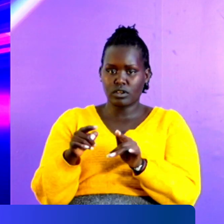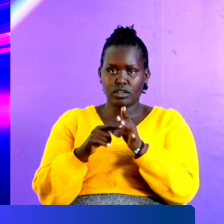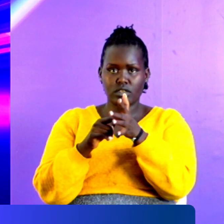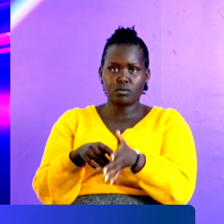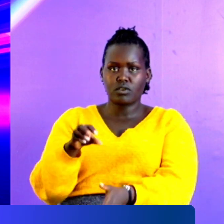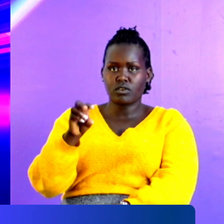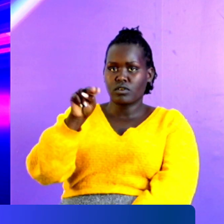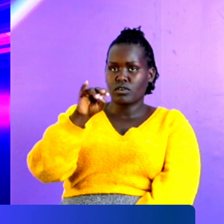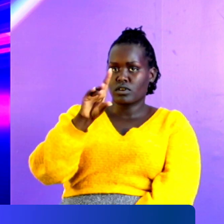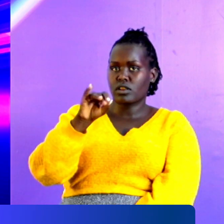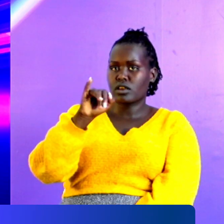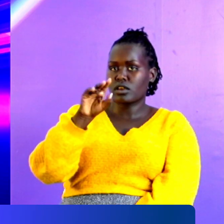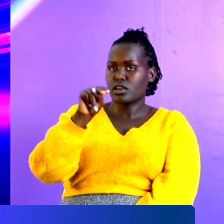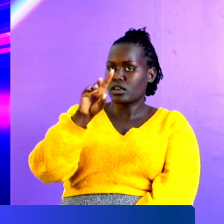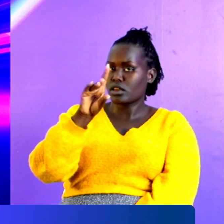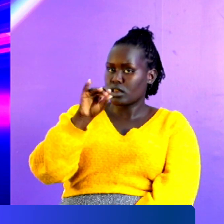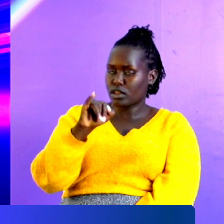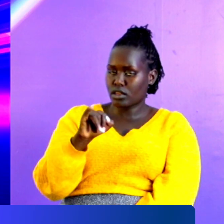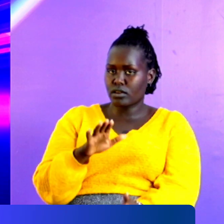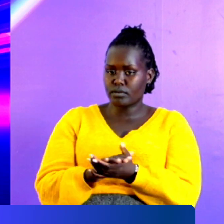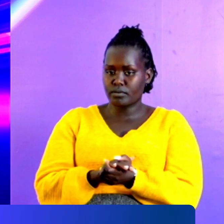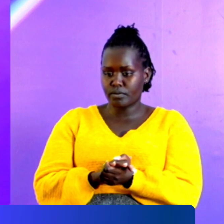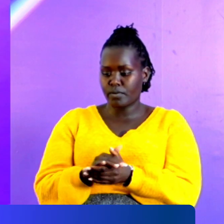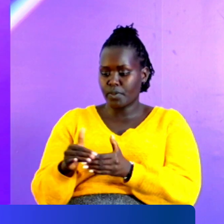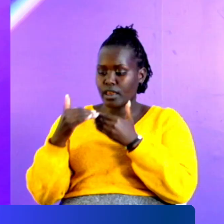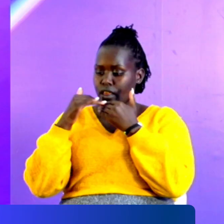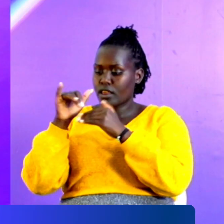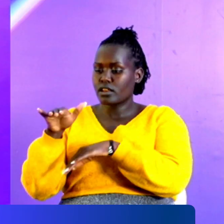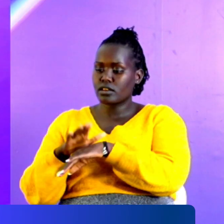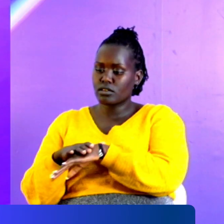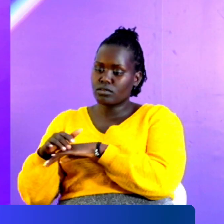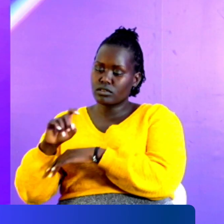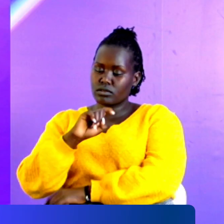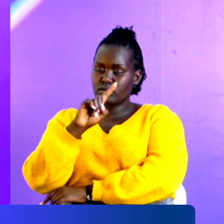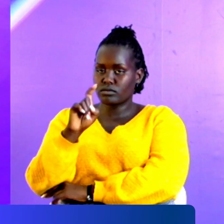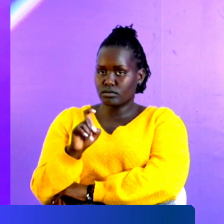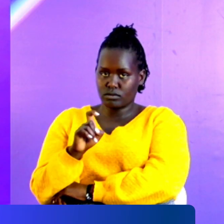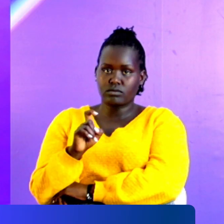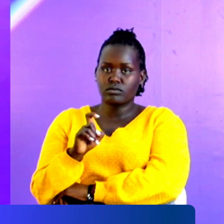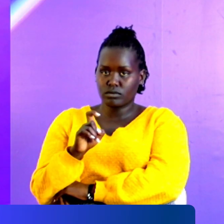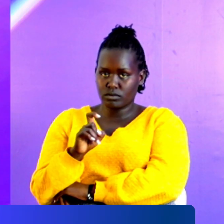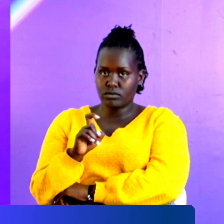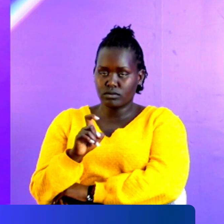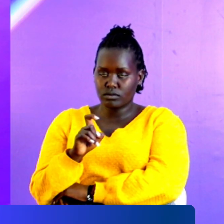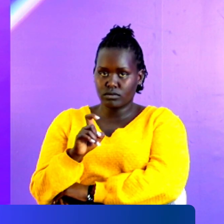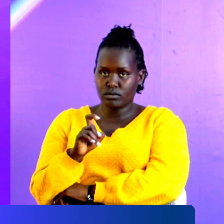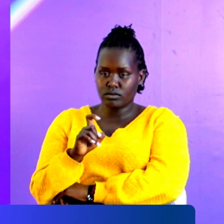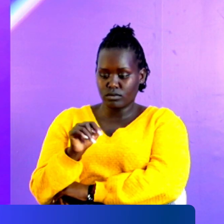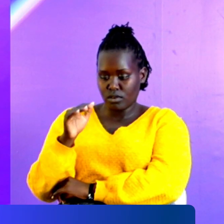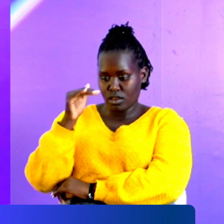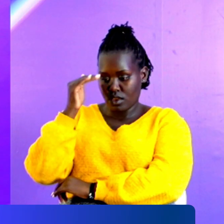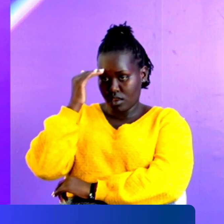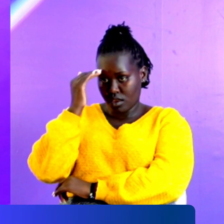and Edwin Sifuna, of course. Yeah. Thank you. That is a very good question posed to me. Yes. I